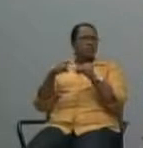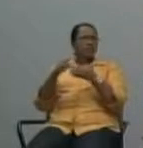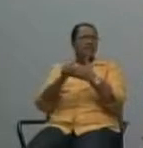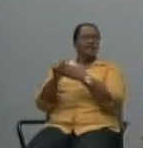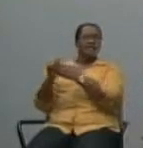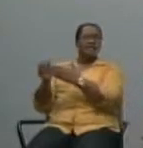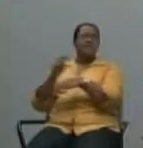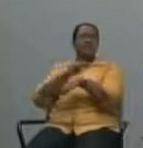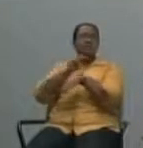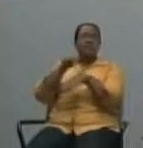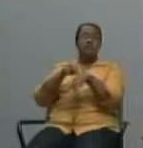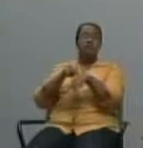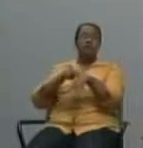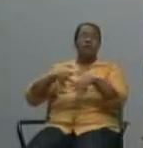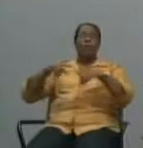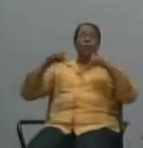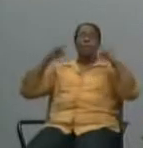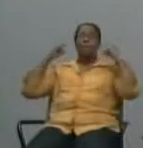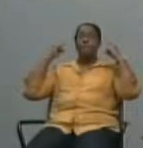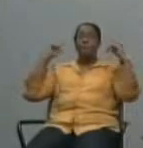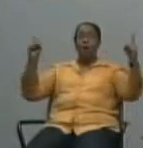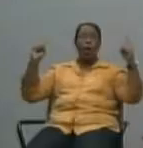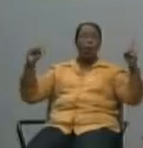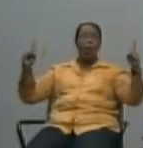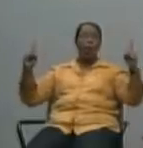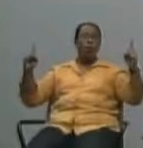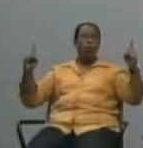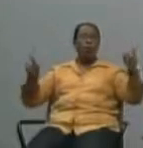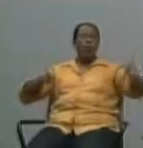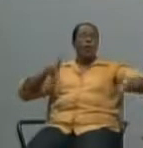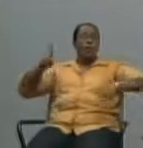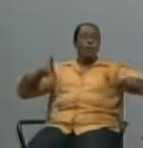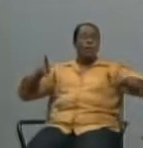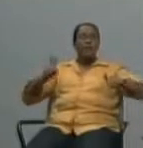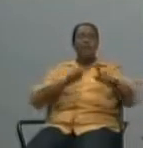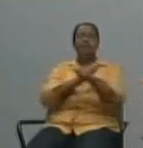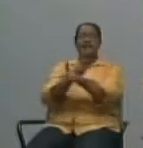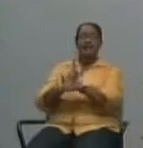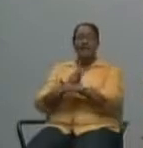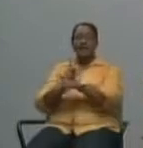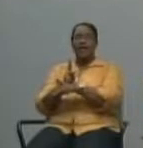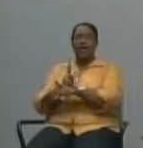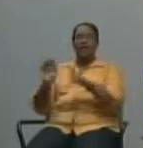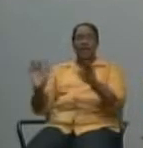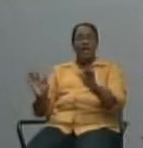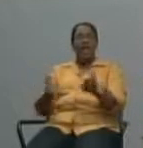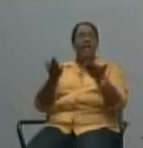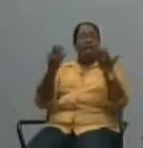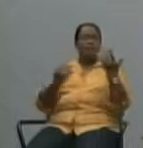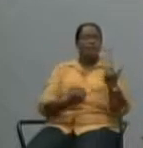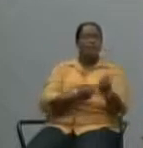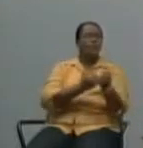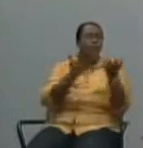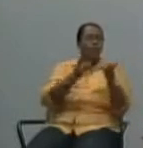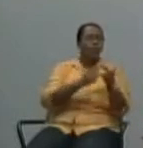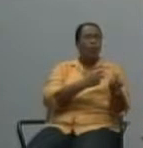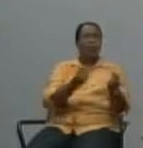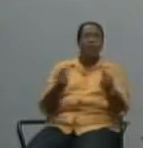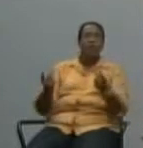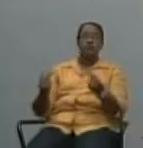urgent challenges to deal with at the same time: education, health, family,